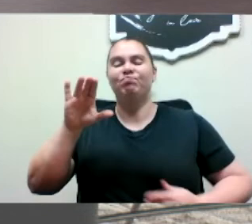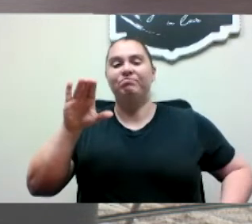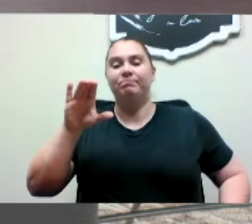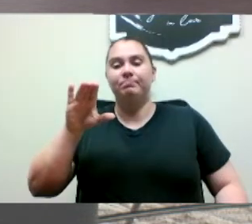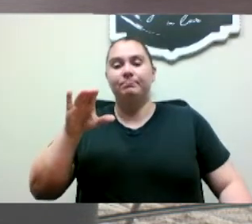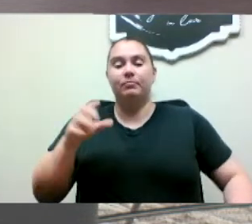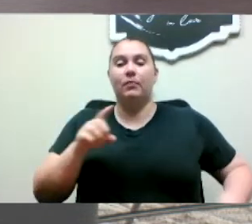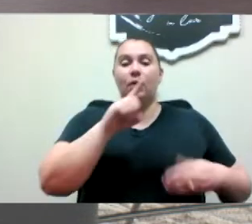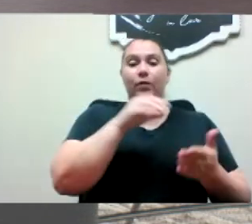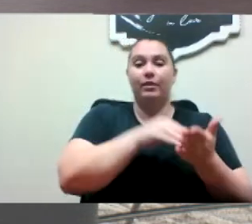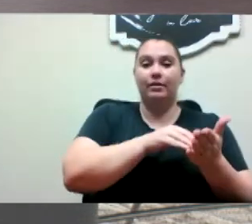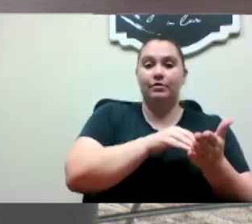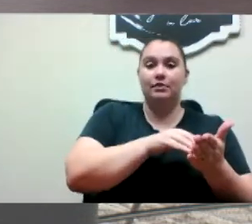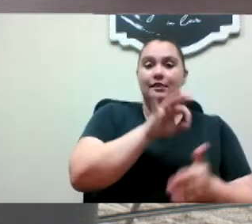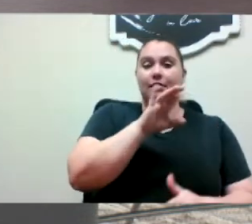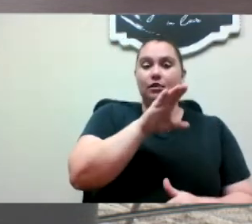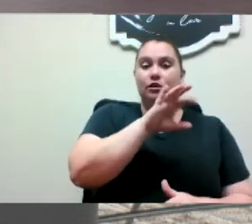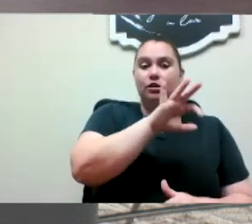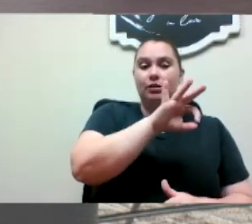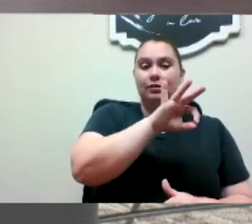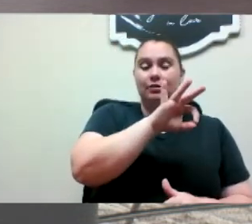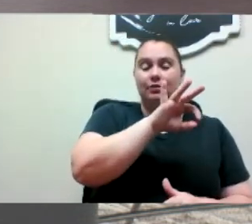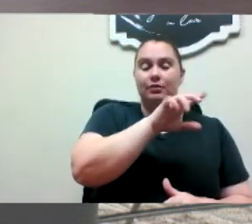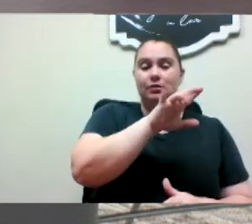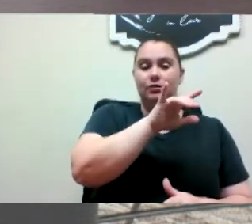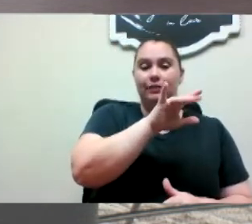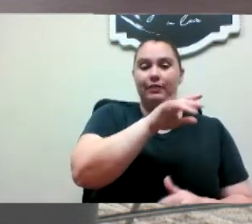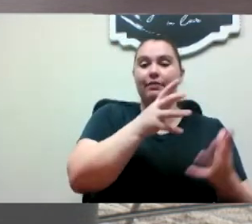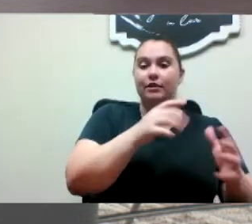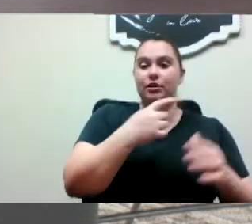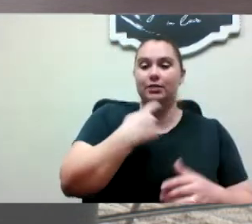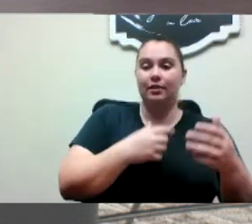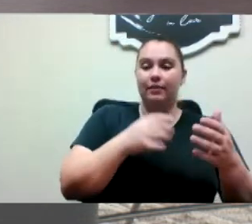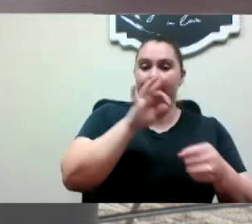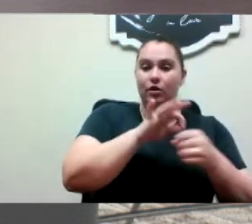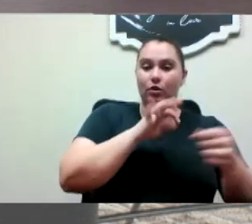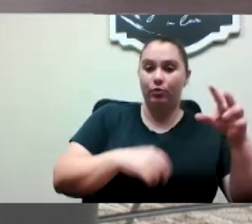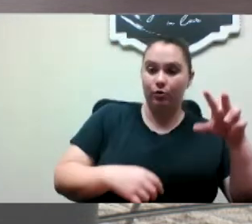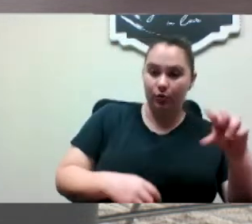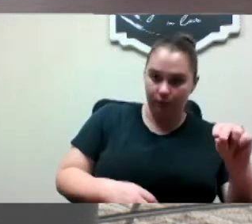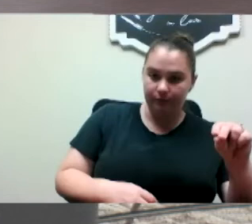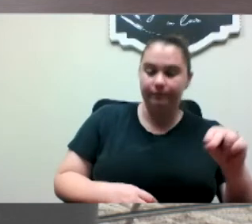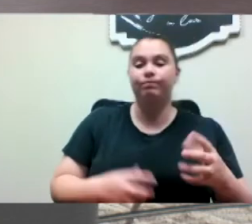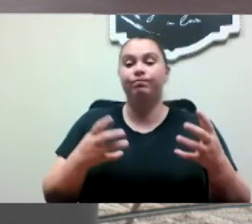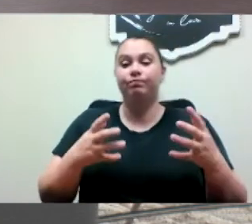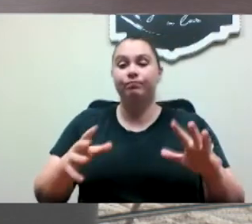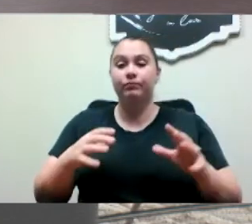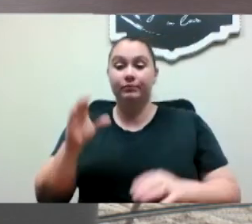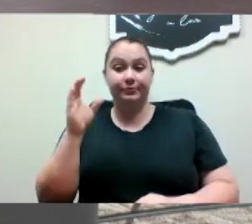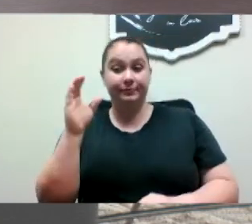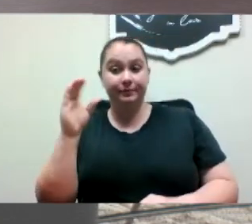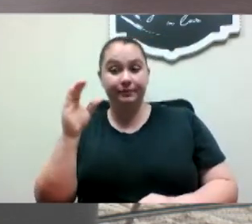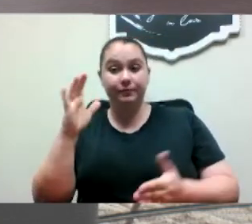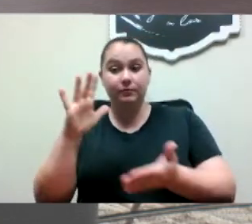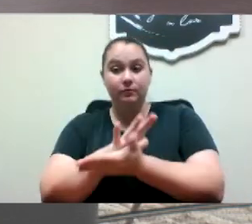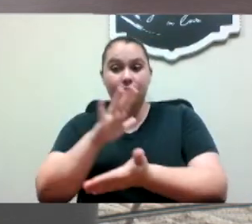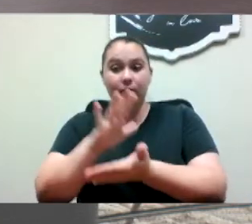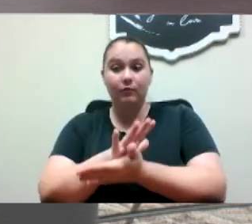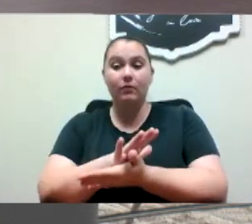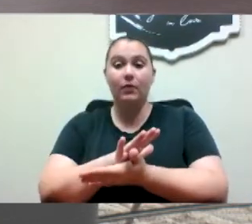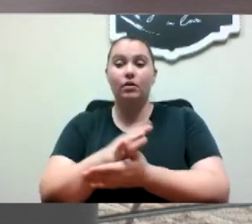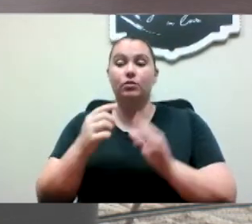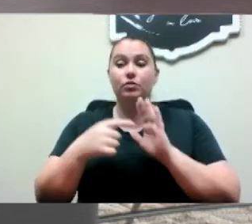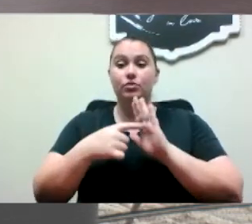1,598 voters voting against the proposition. In your packet, you'll find an order canvassing the election and confirming